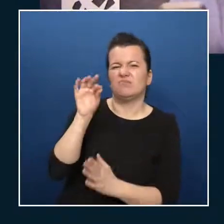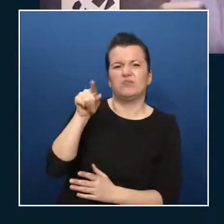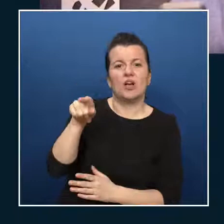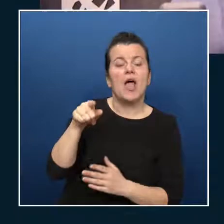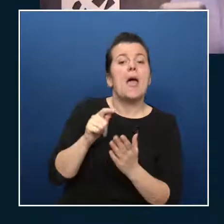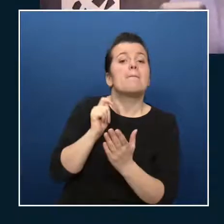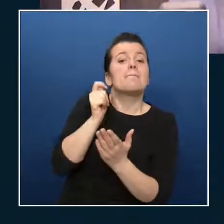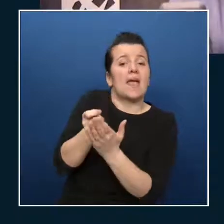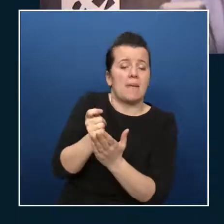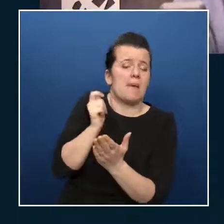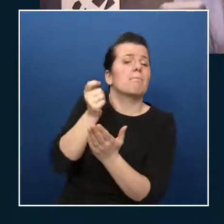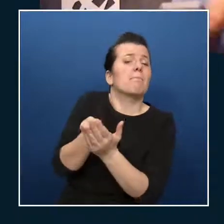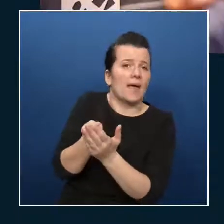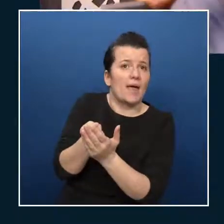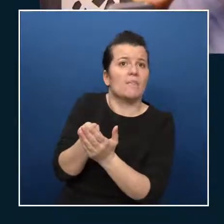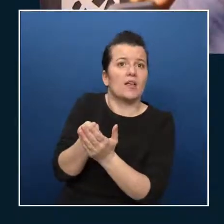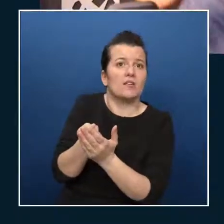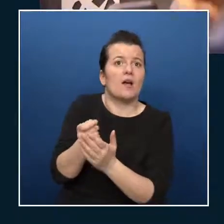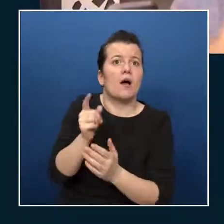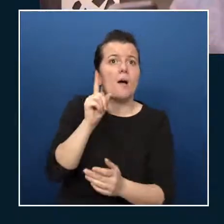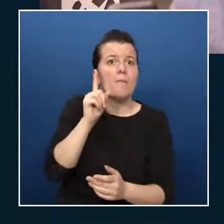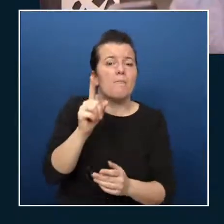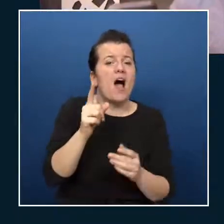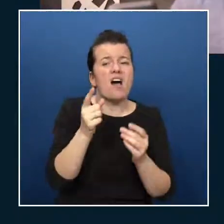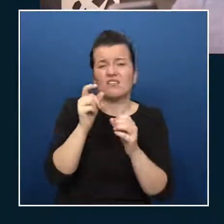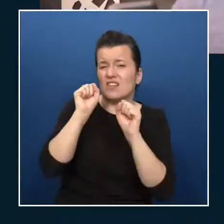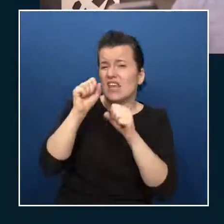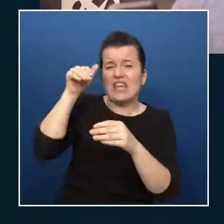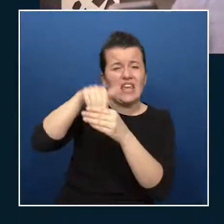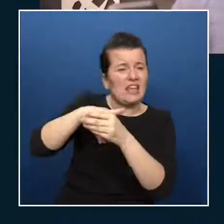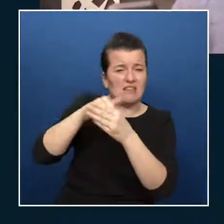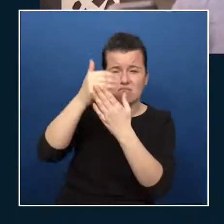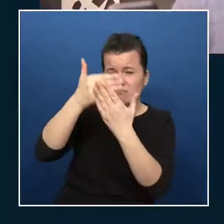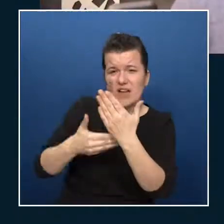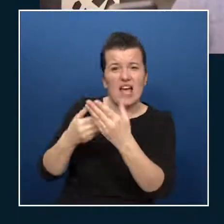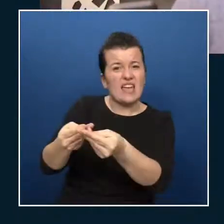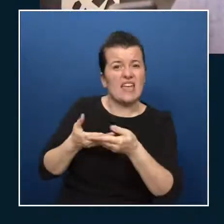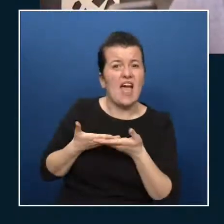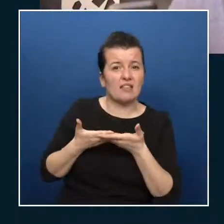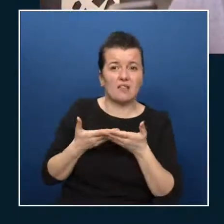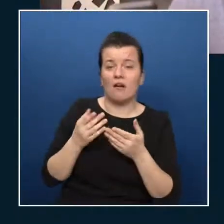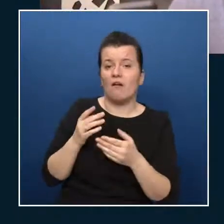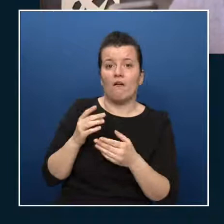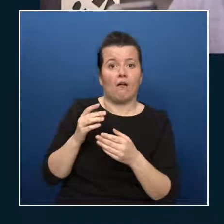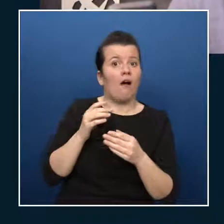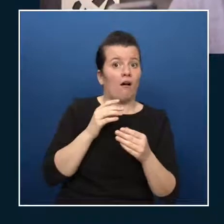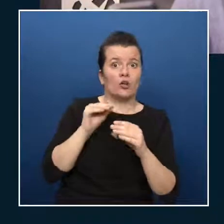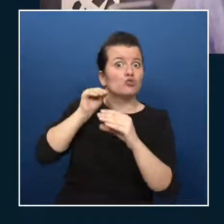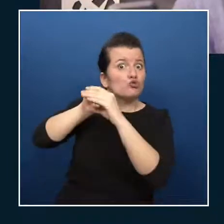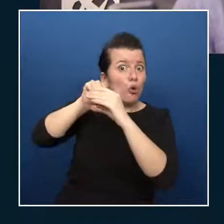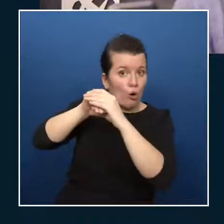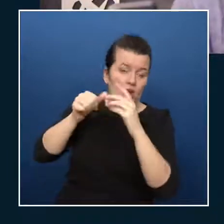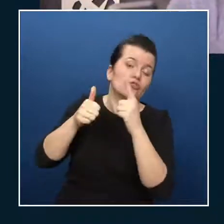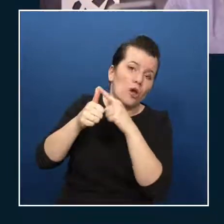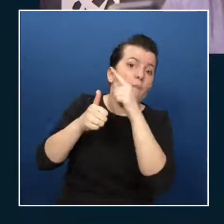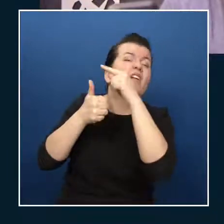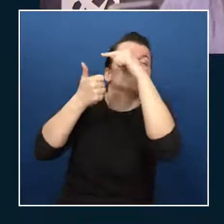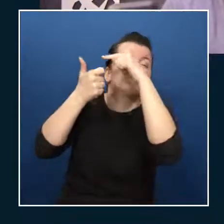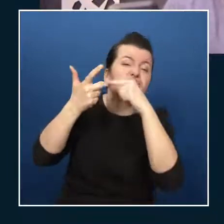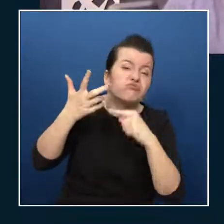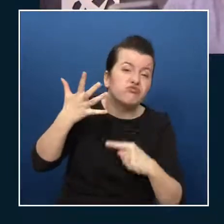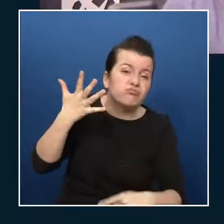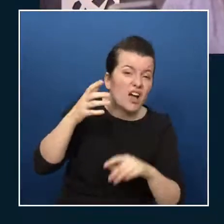make actually cover a whole range of things and not just the database storage or database access.